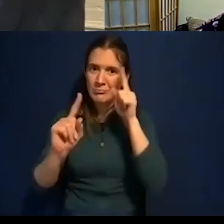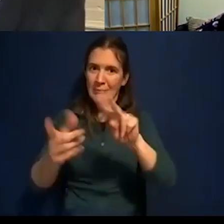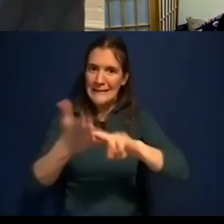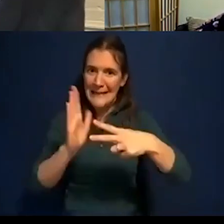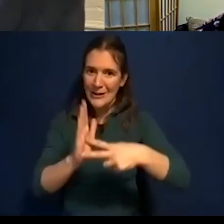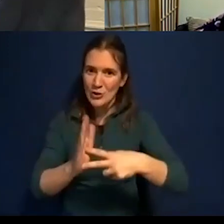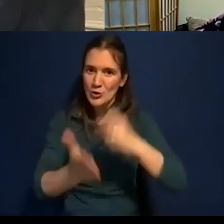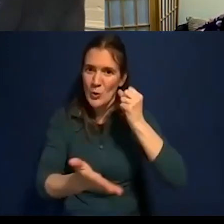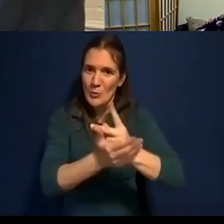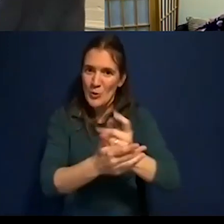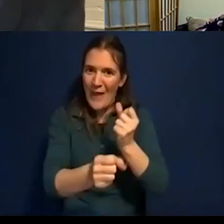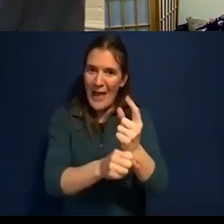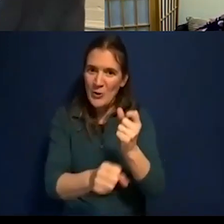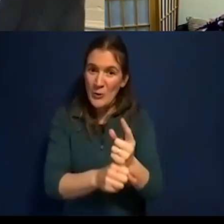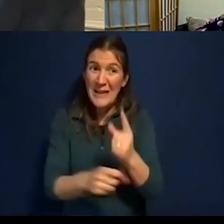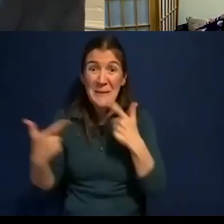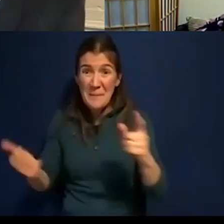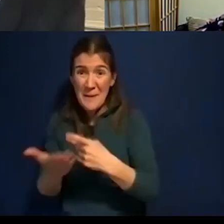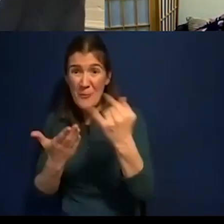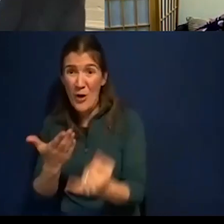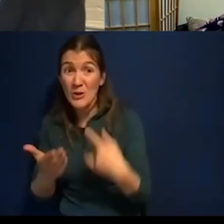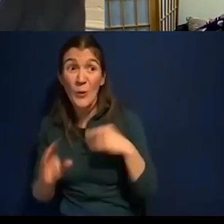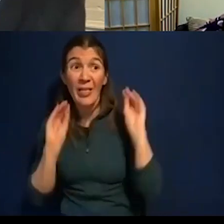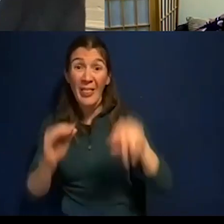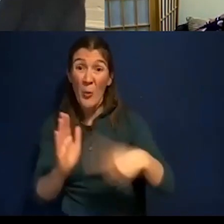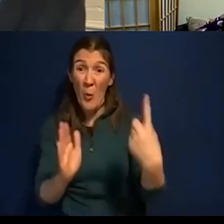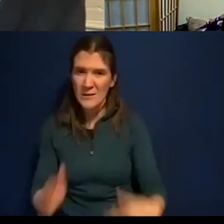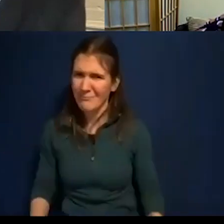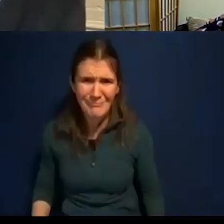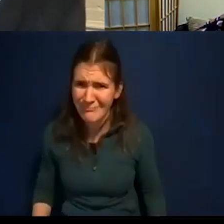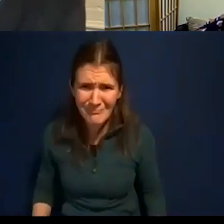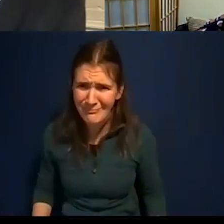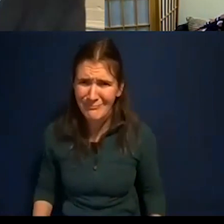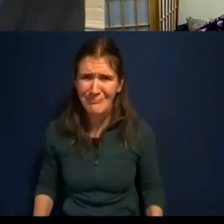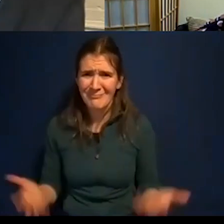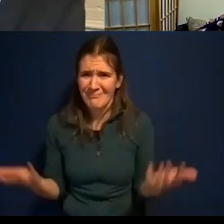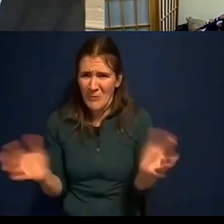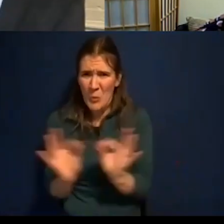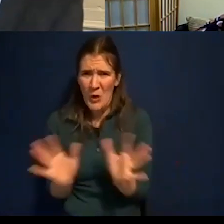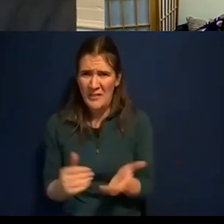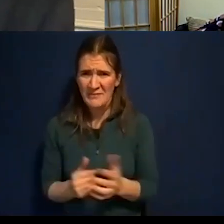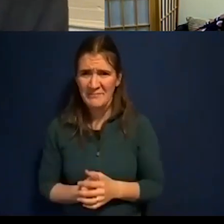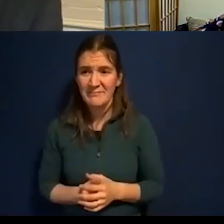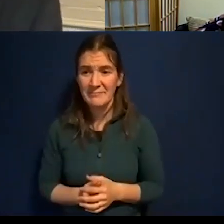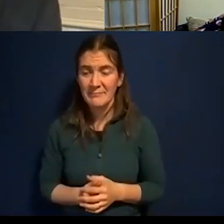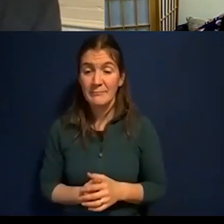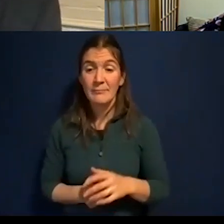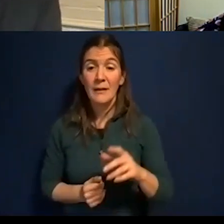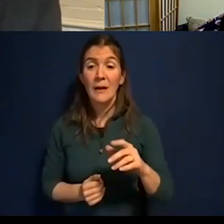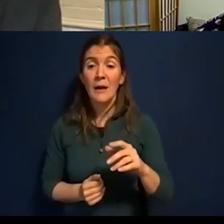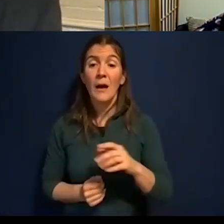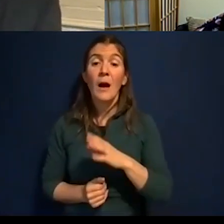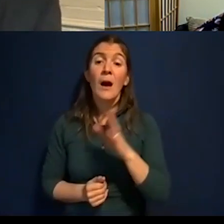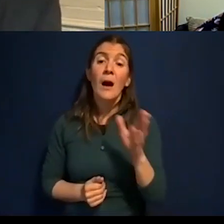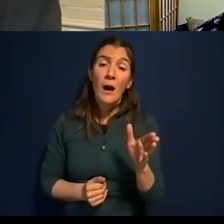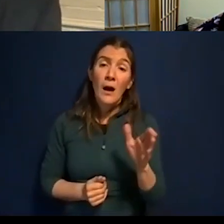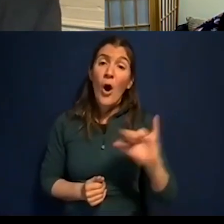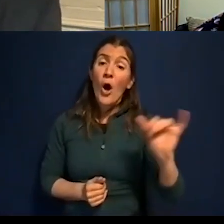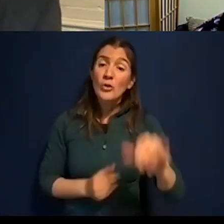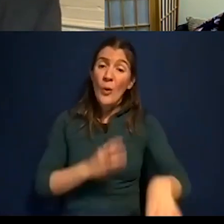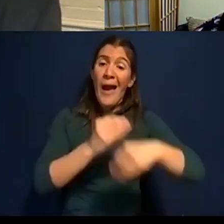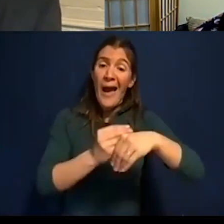That's a good point. It's a huge project. Right. Tim, you have a comment? Yeah. So that, like, little